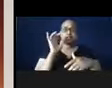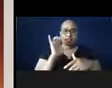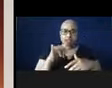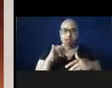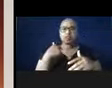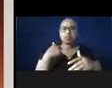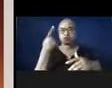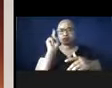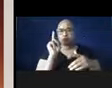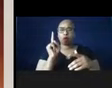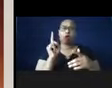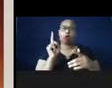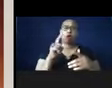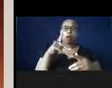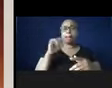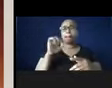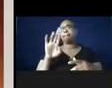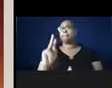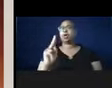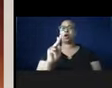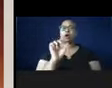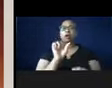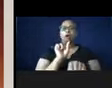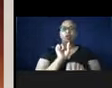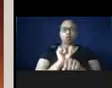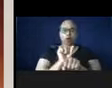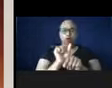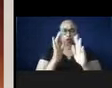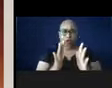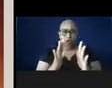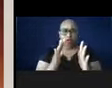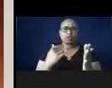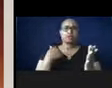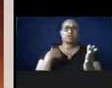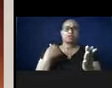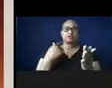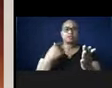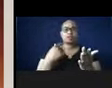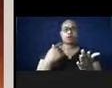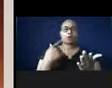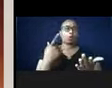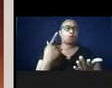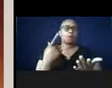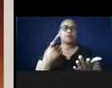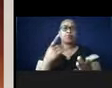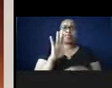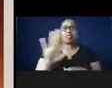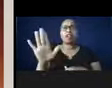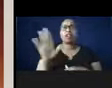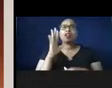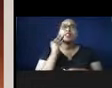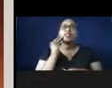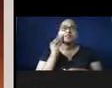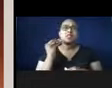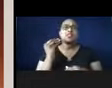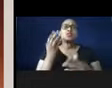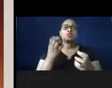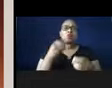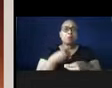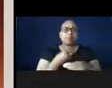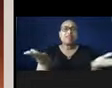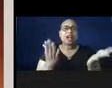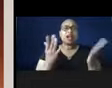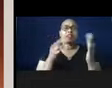think about the long-term management of the place and what kind of experience we wanted to provide there.